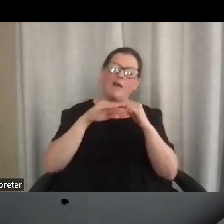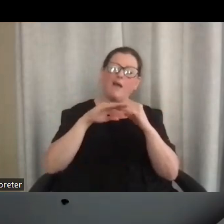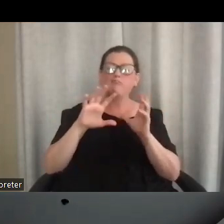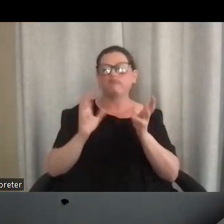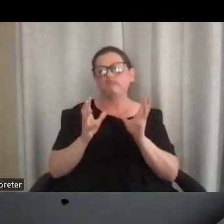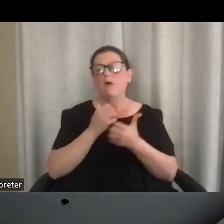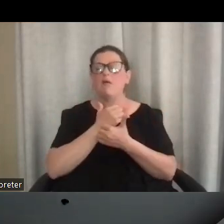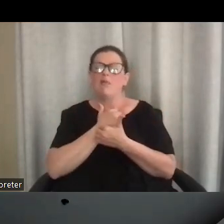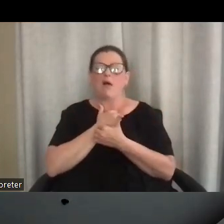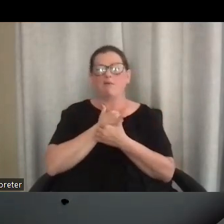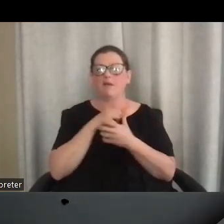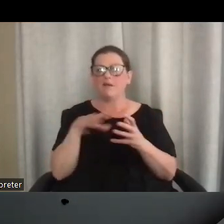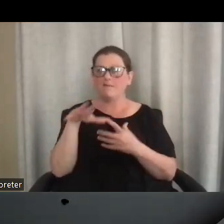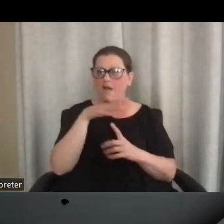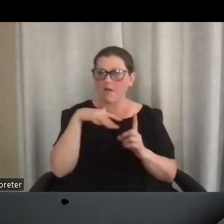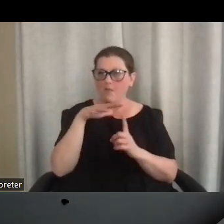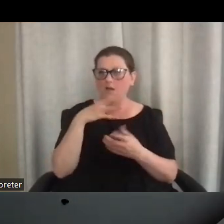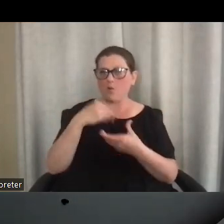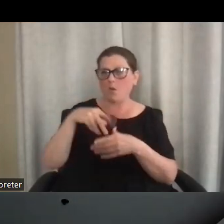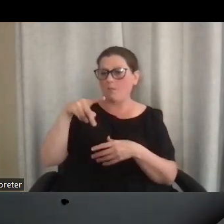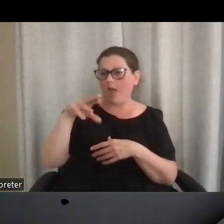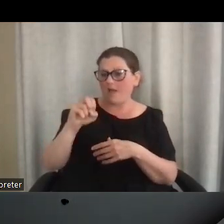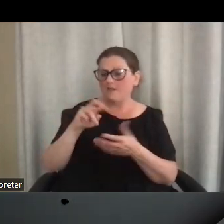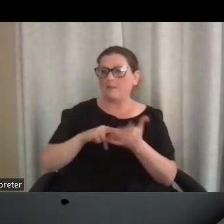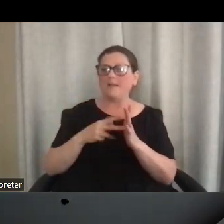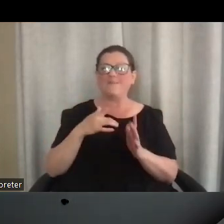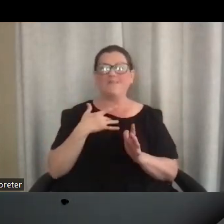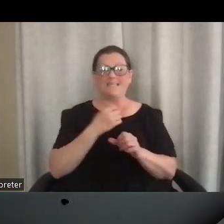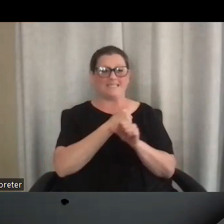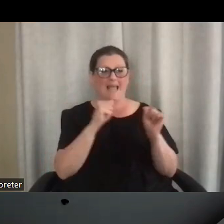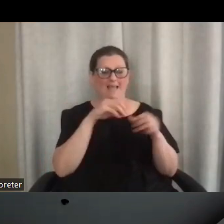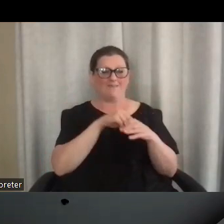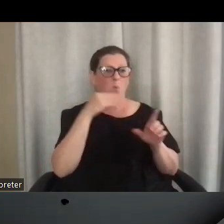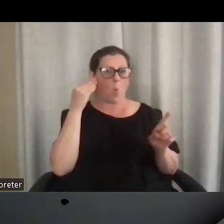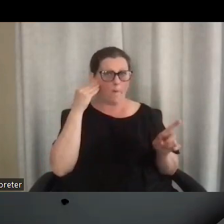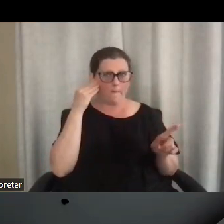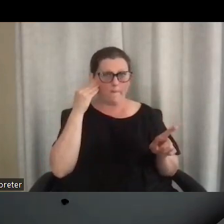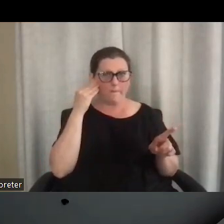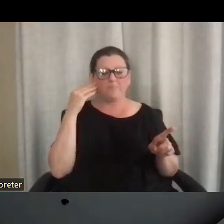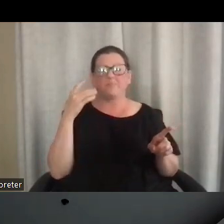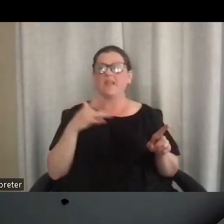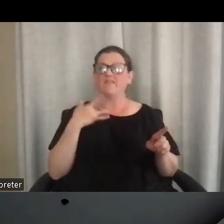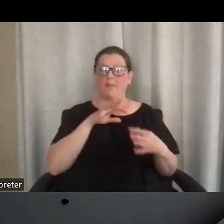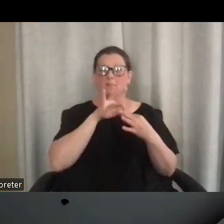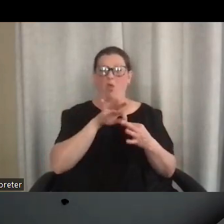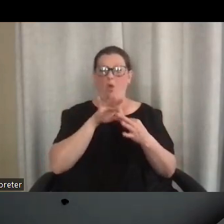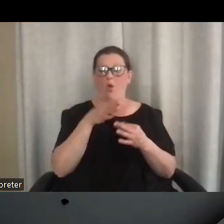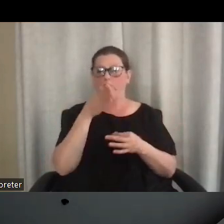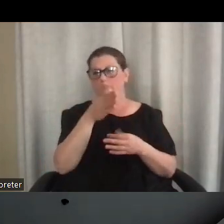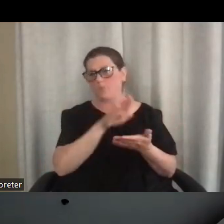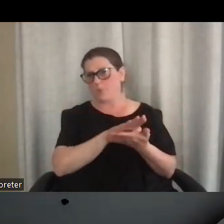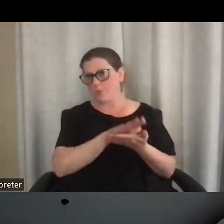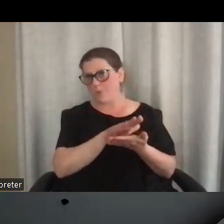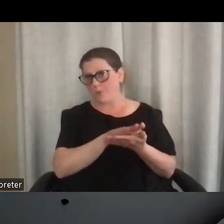Some examples of PACEs include experiences that support feeling safe within a home environment or feelings of belonging at school,